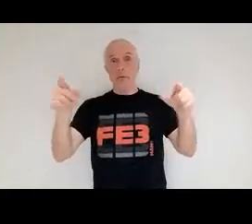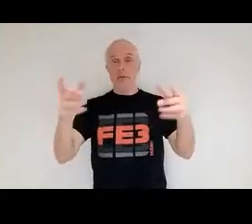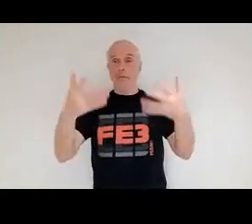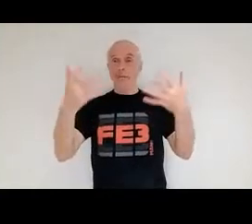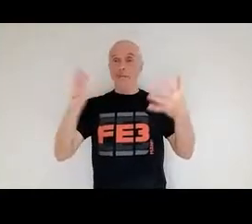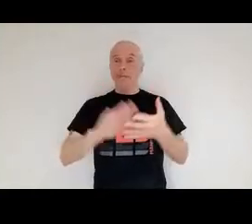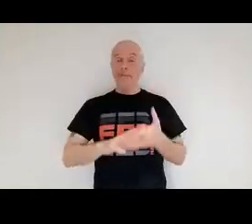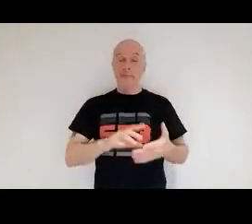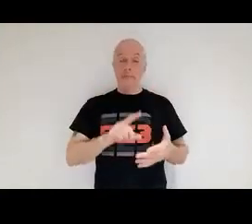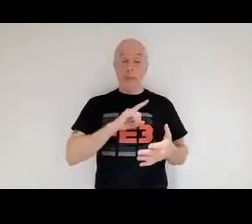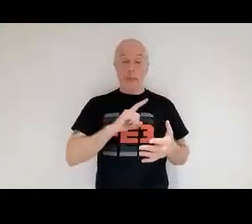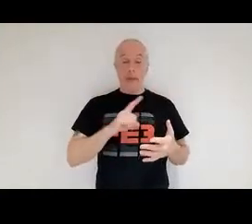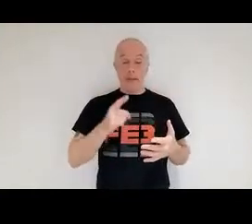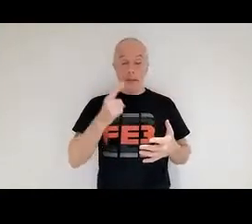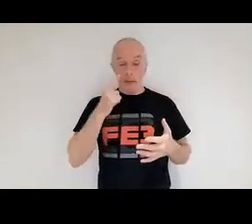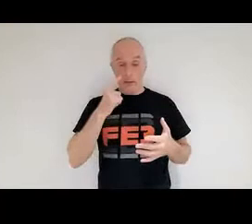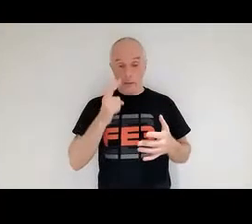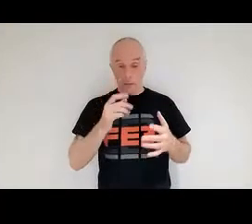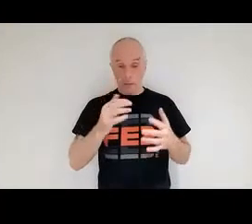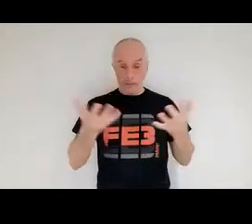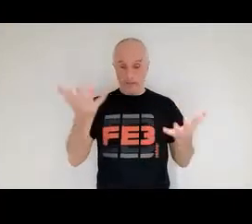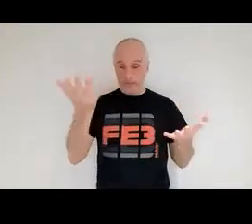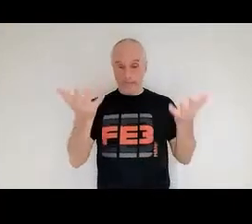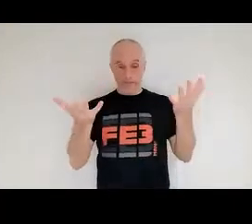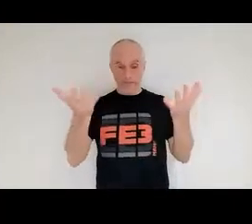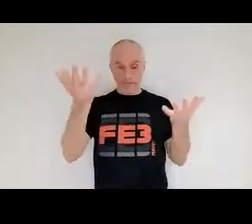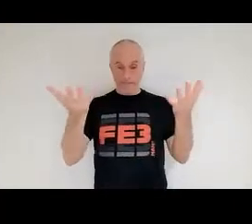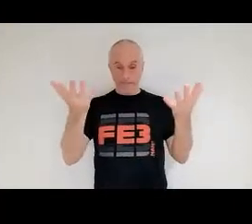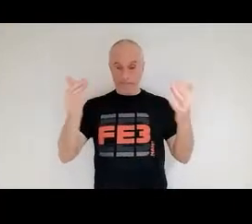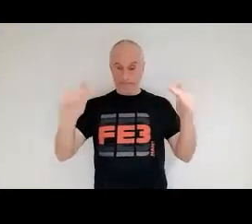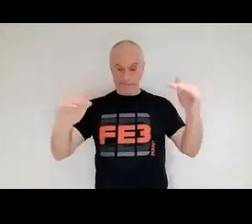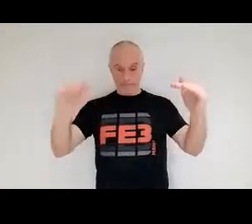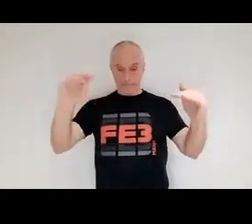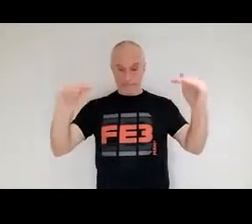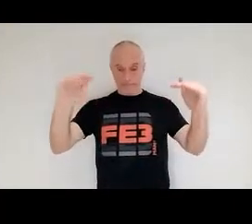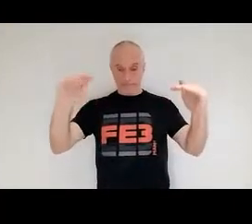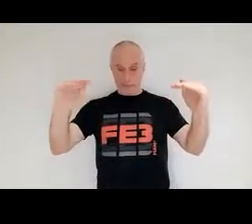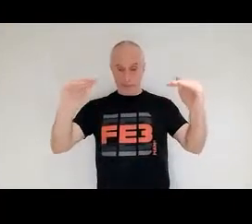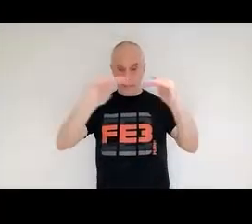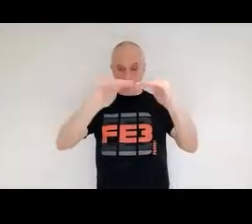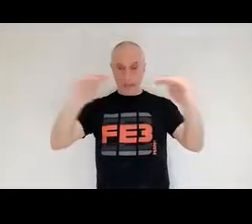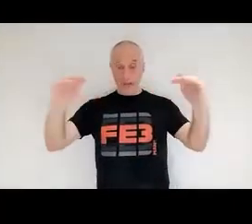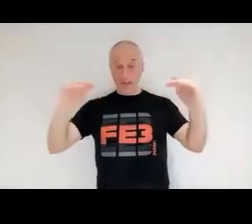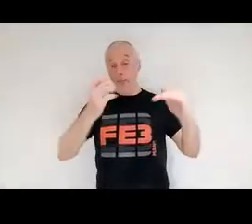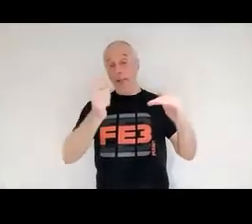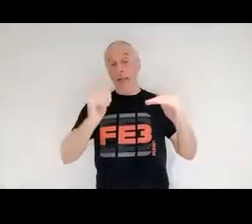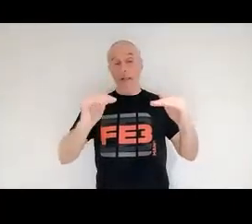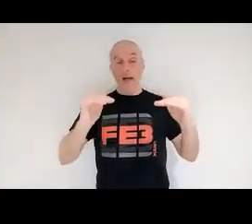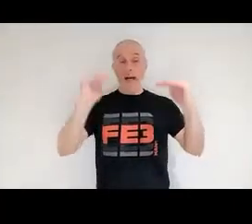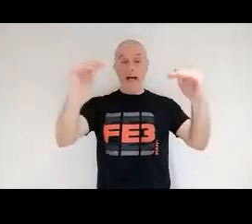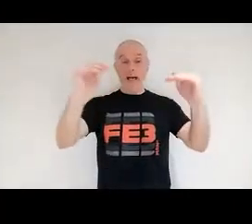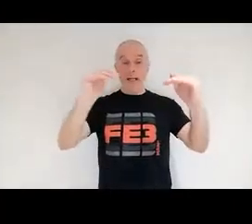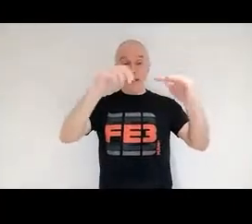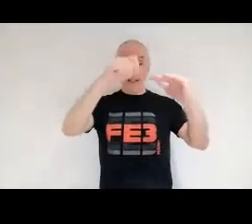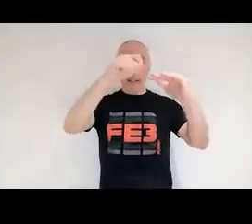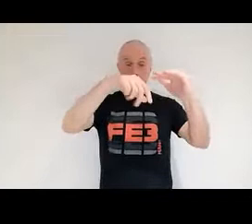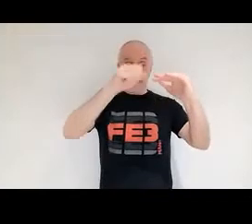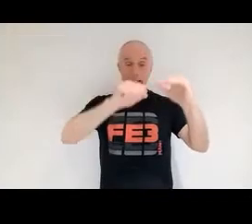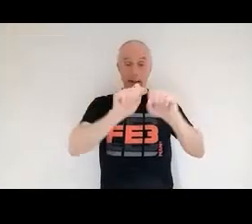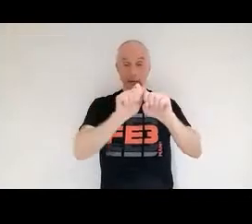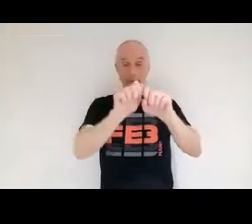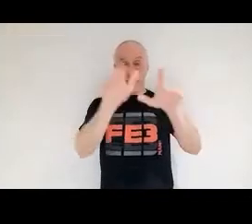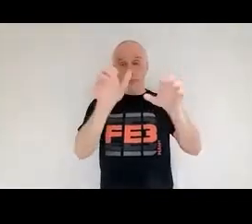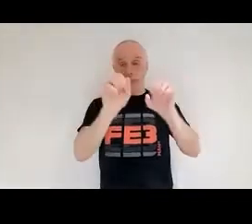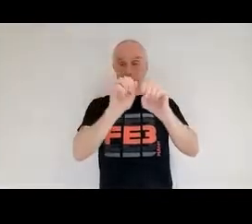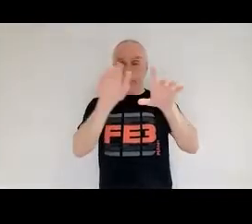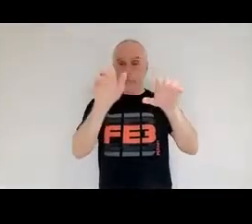things basically cancel each other out. So even though you might see slightly higher leakage rates, that will induce a